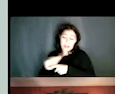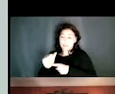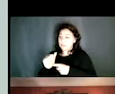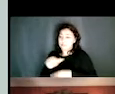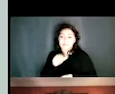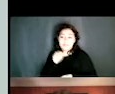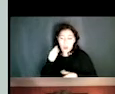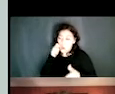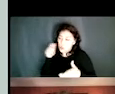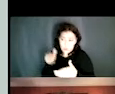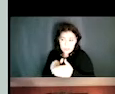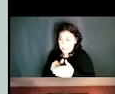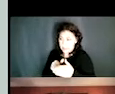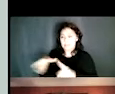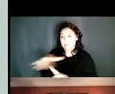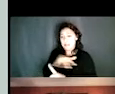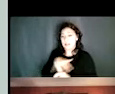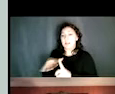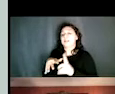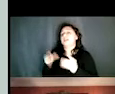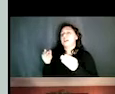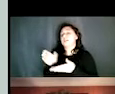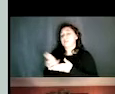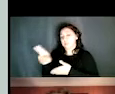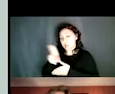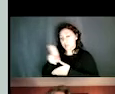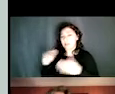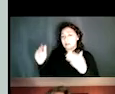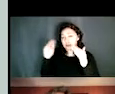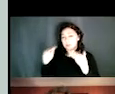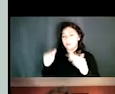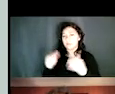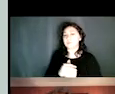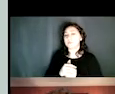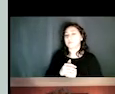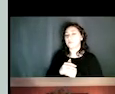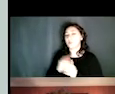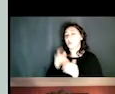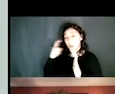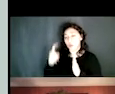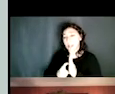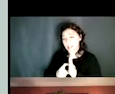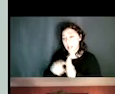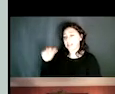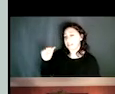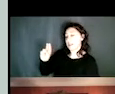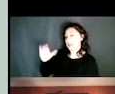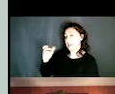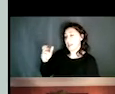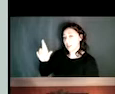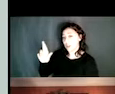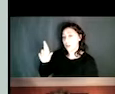32 faculty facilitators who work with Sheridan staff members Eric Calder, Melissa Kane, and Maggie Vecchioni on the Anchor Course Design